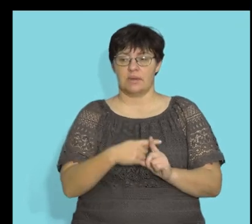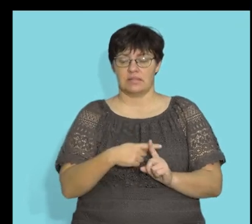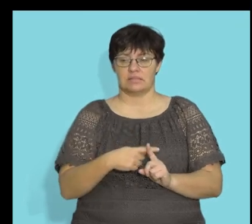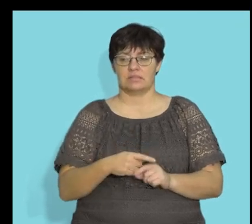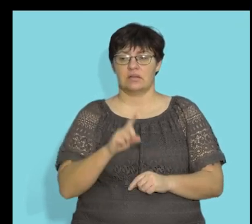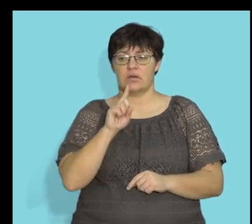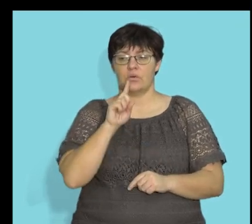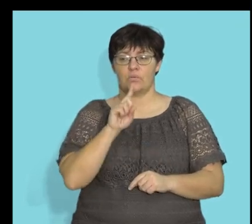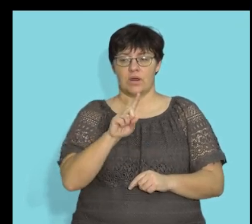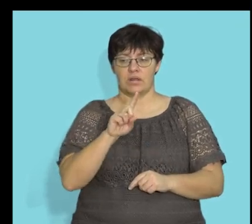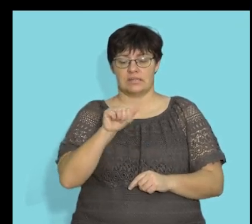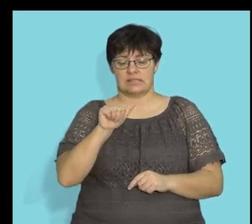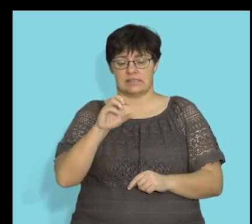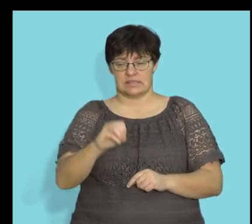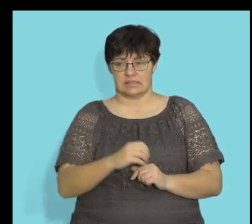plus